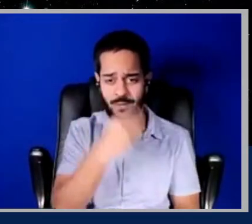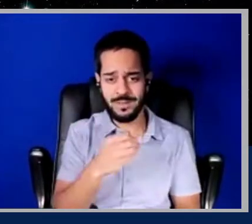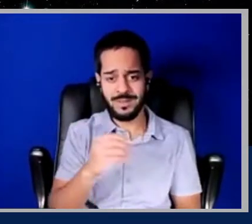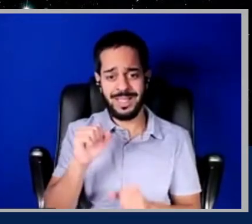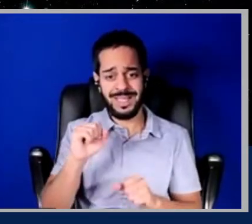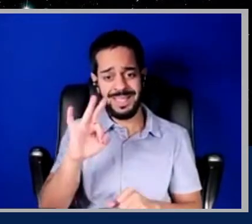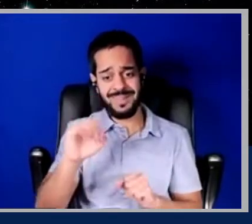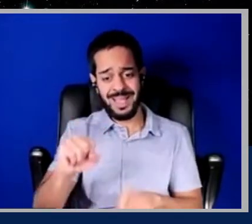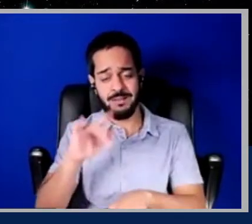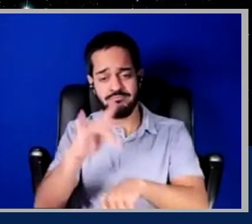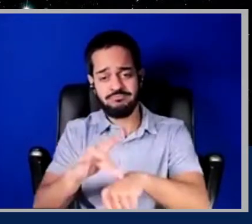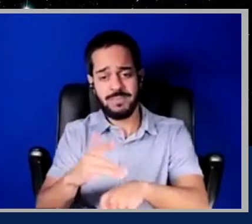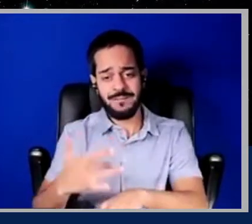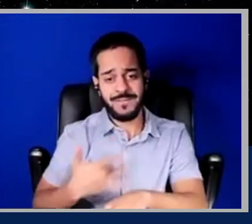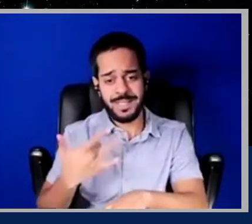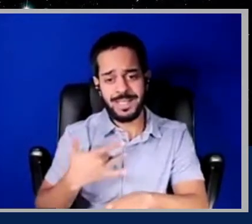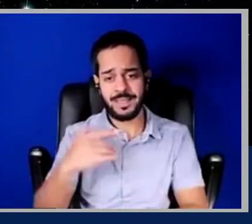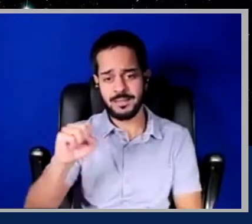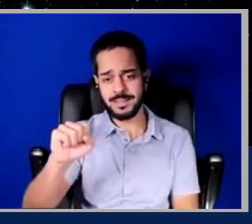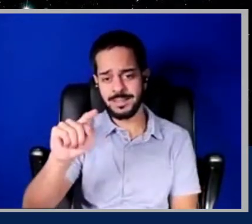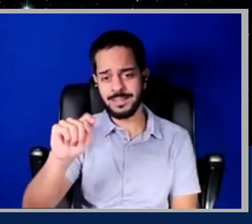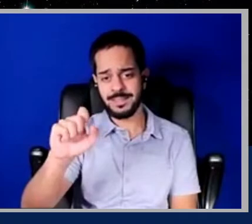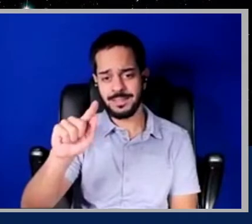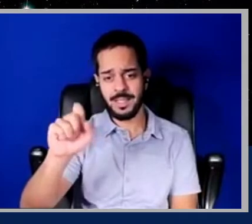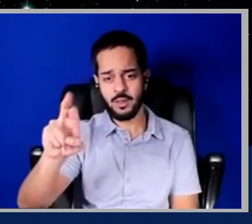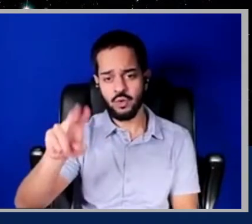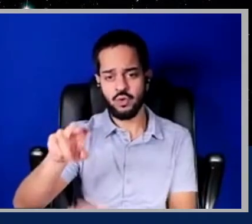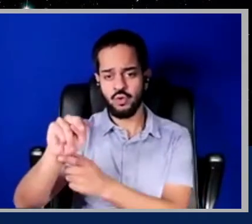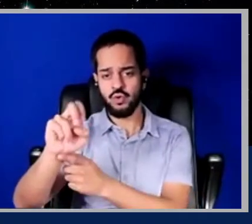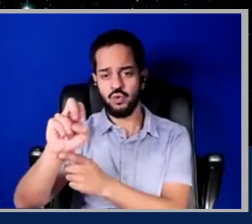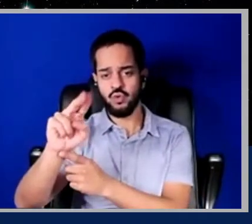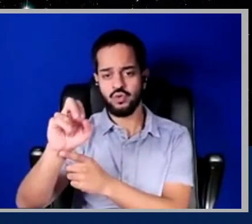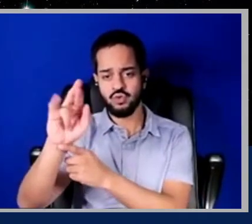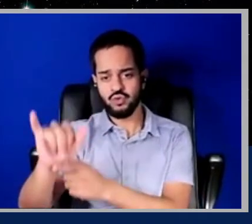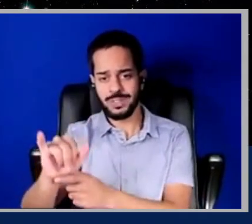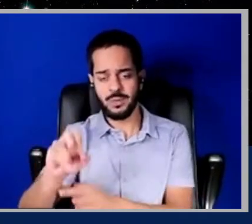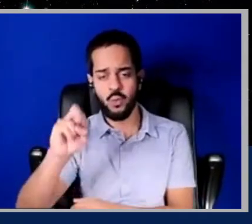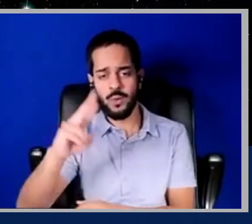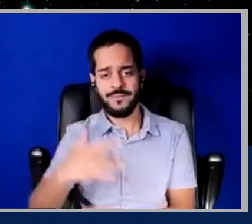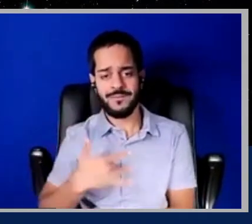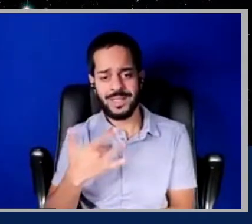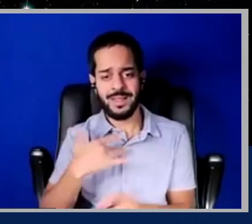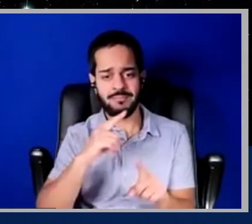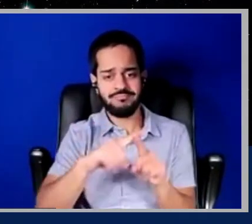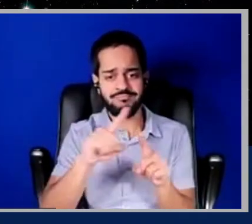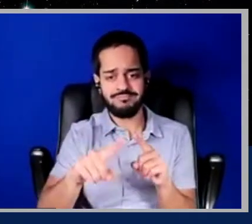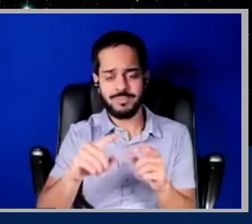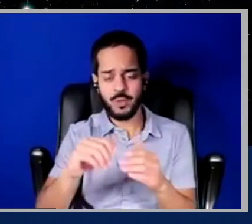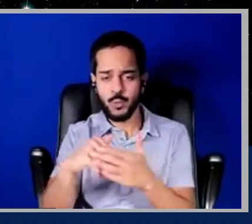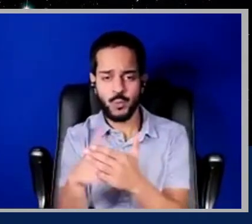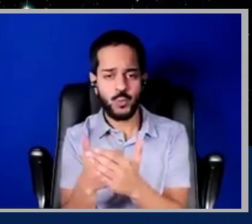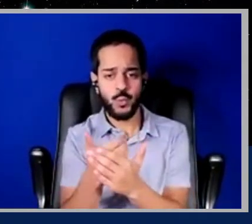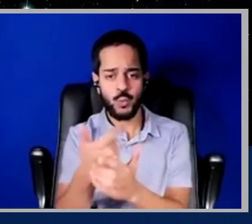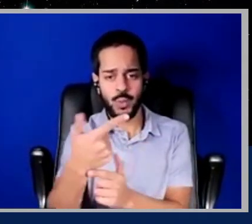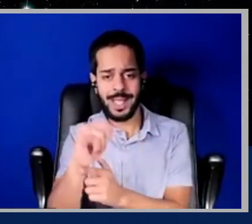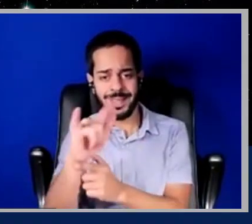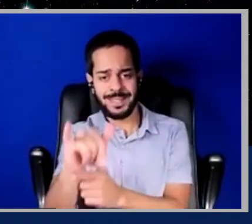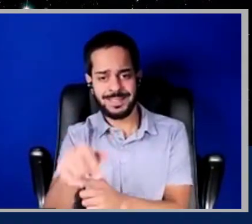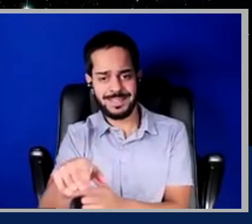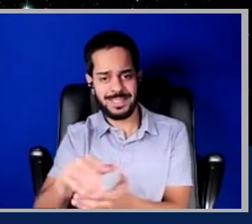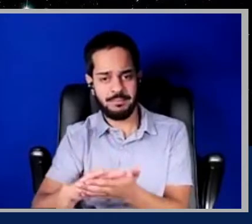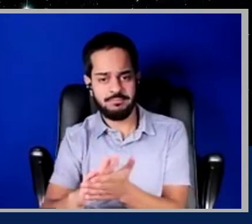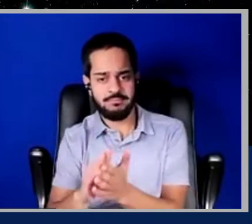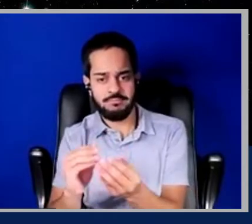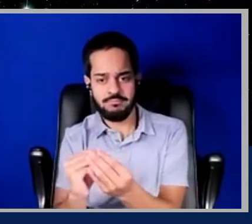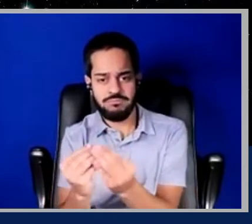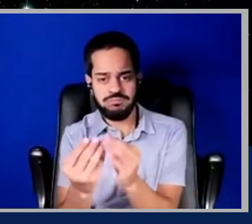to feel the textures in a merging galaxy, to be able to feel the